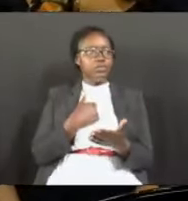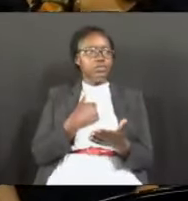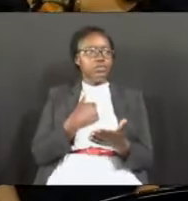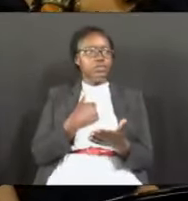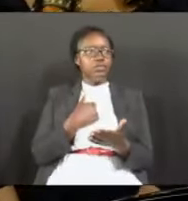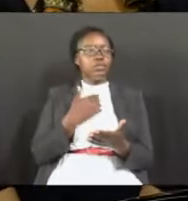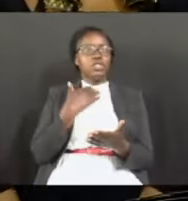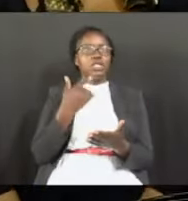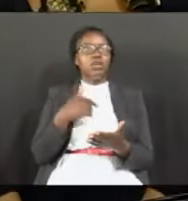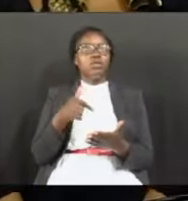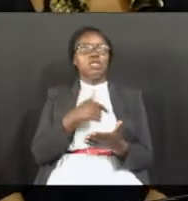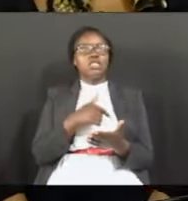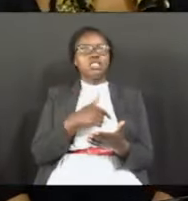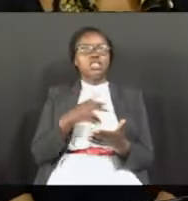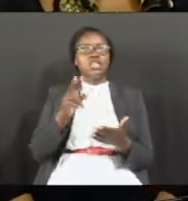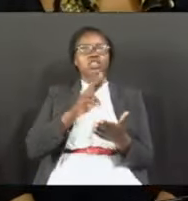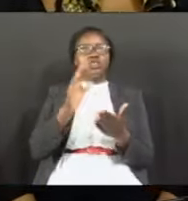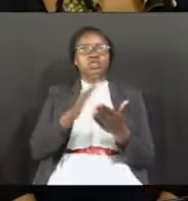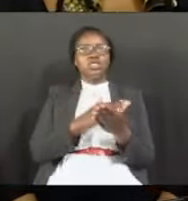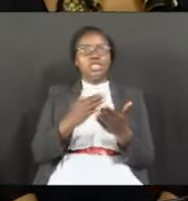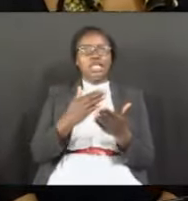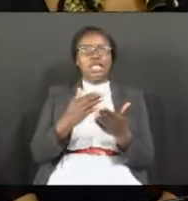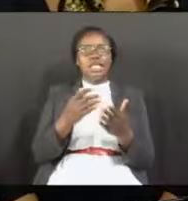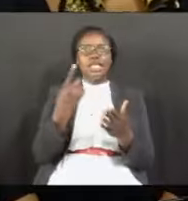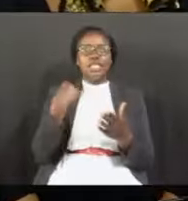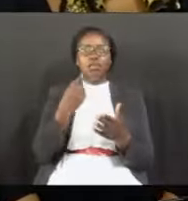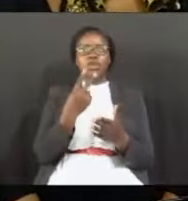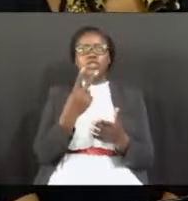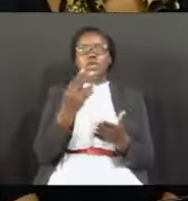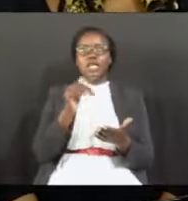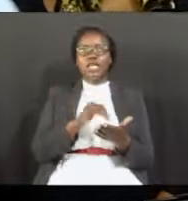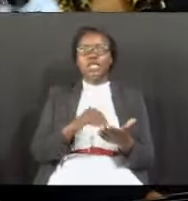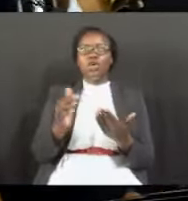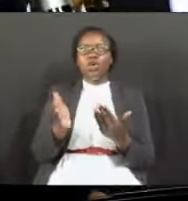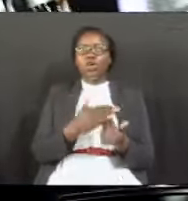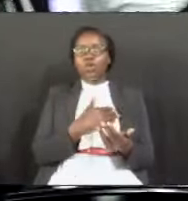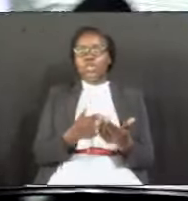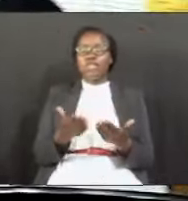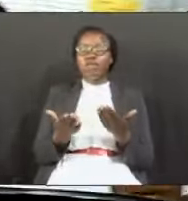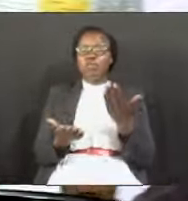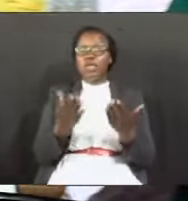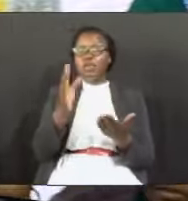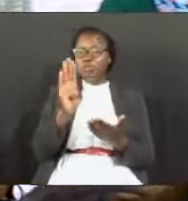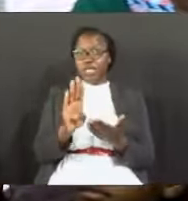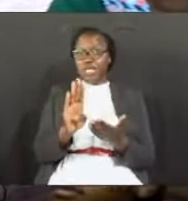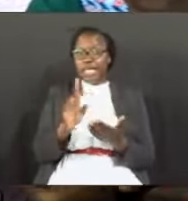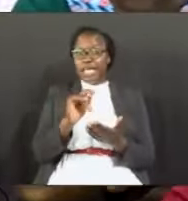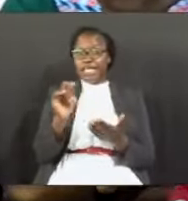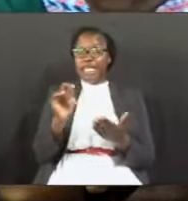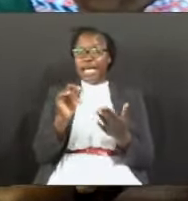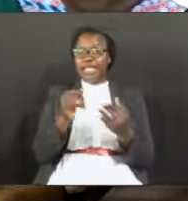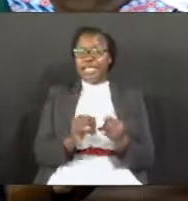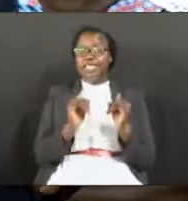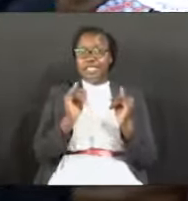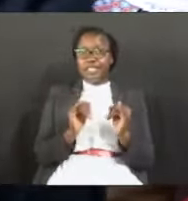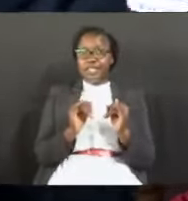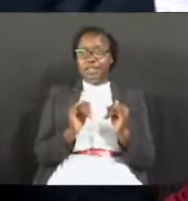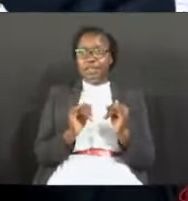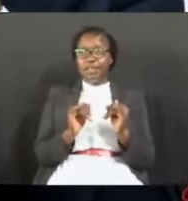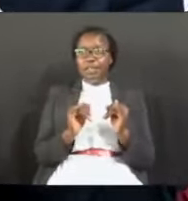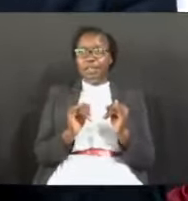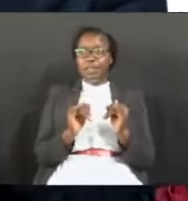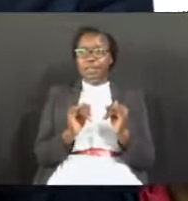I want us to do stanza 4 again and listen to the words, no matter what may the test.